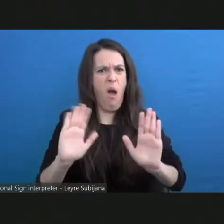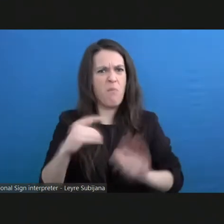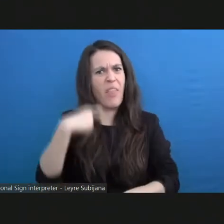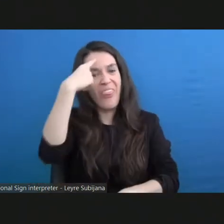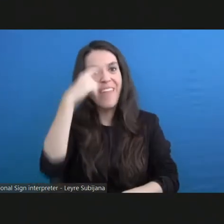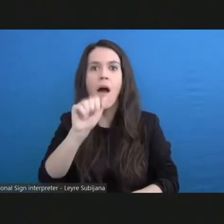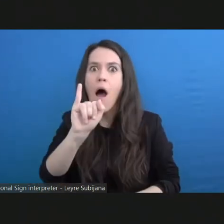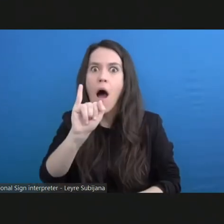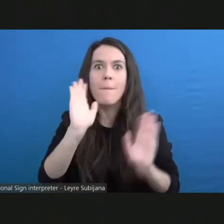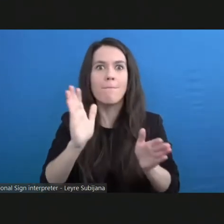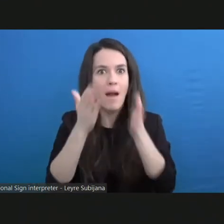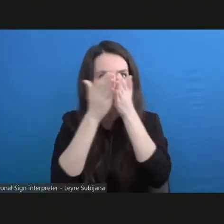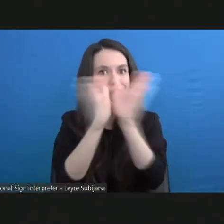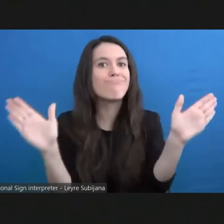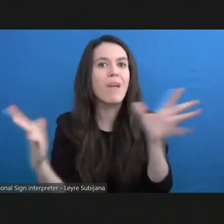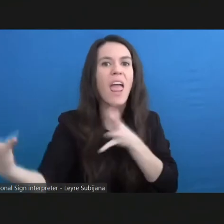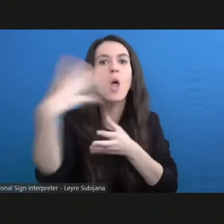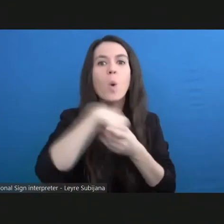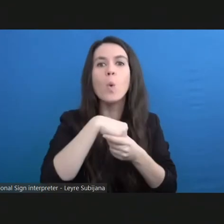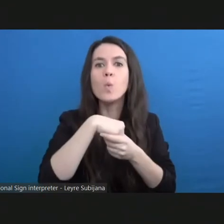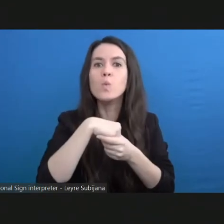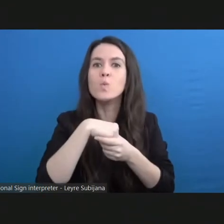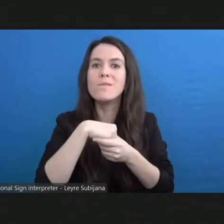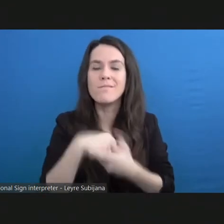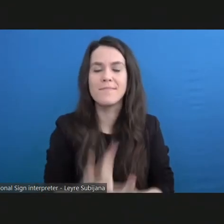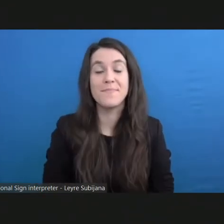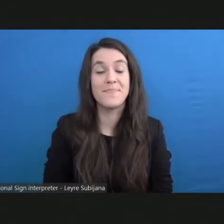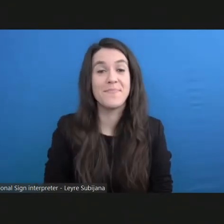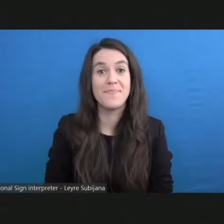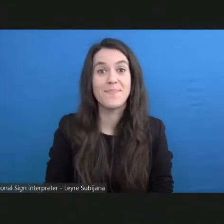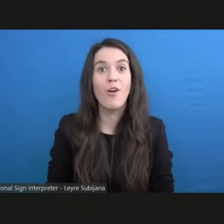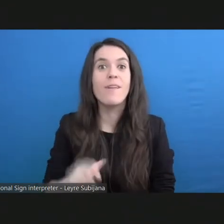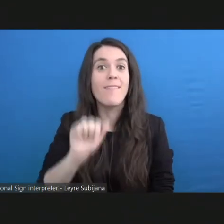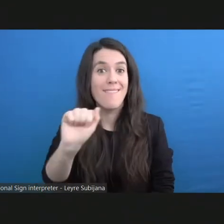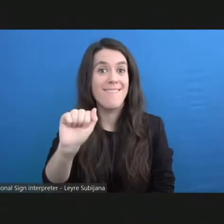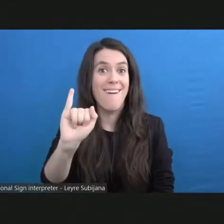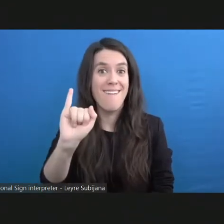everyone. As you know, as artificial intelligence becomes,